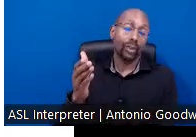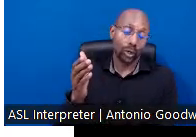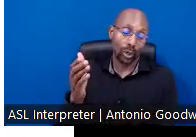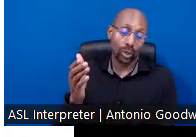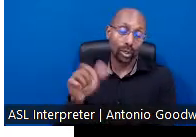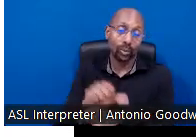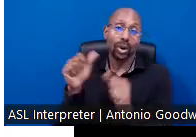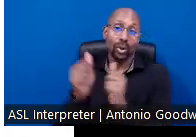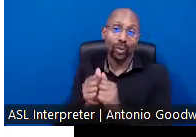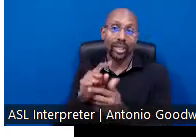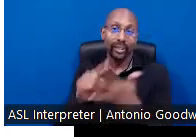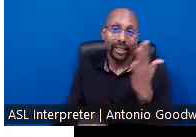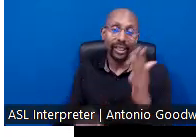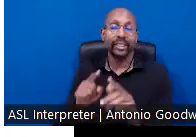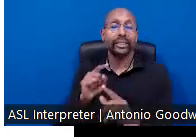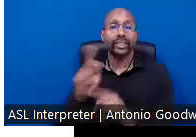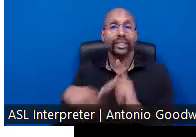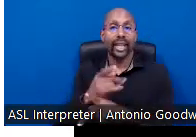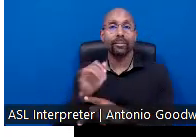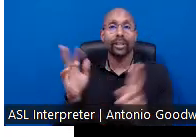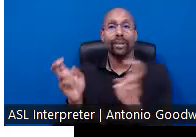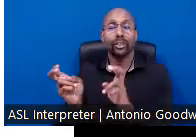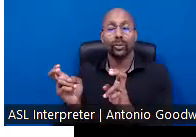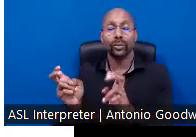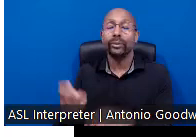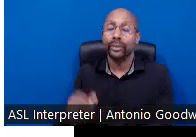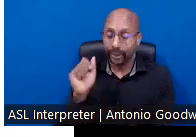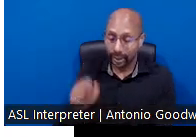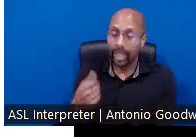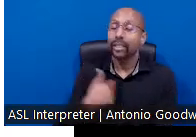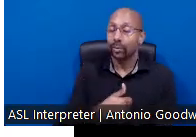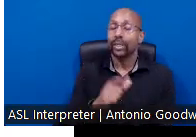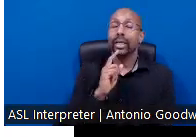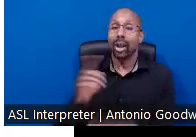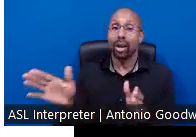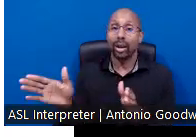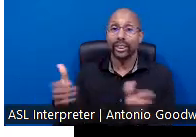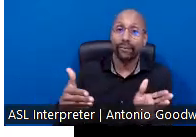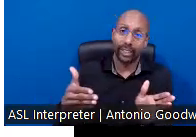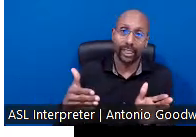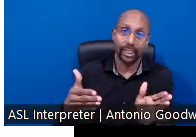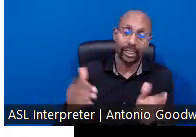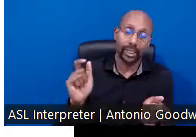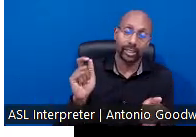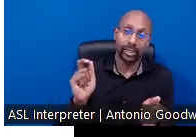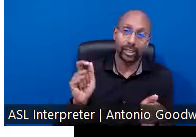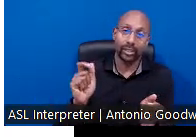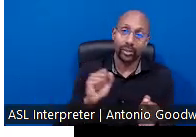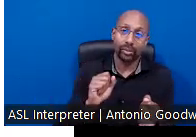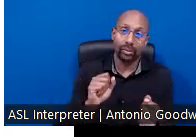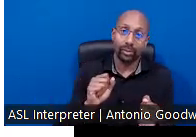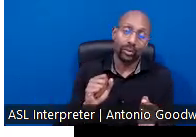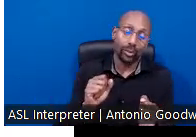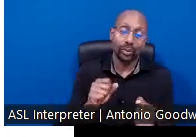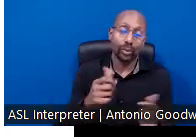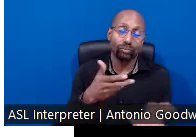work with these issues. So although we are pivoting to deal with a lot more institutions around